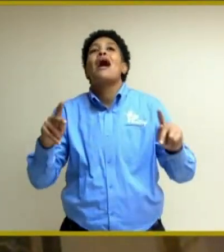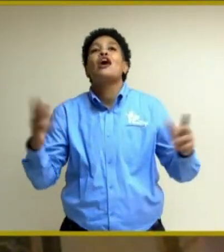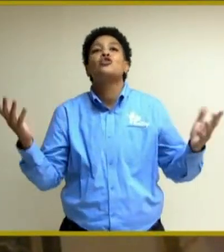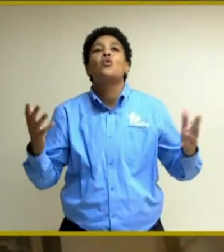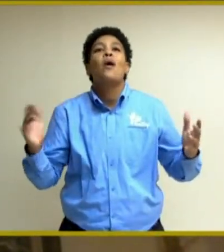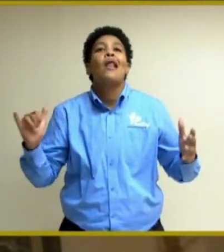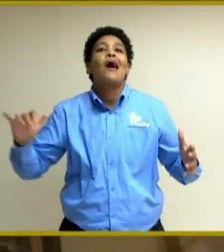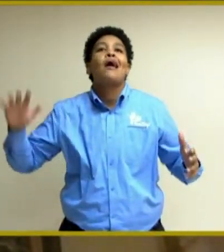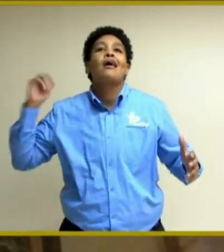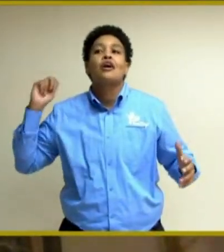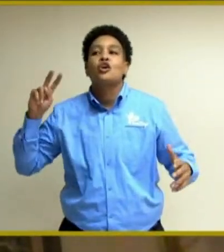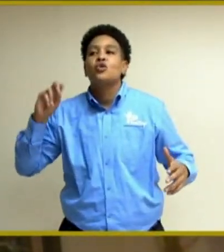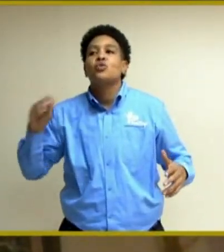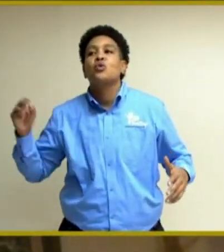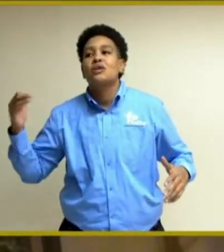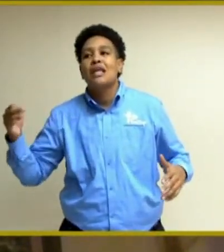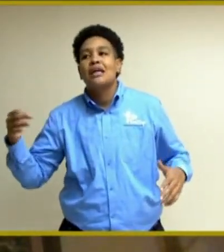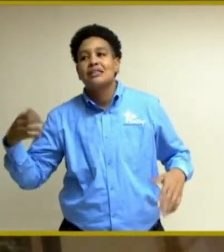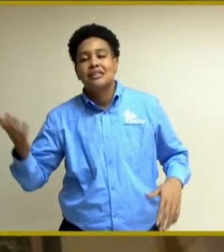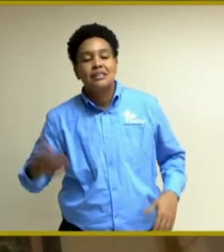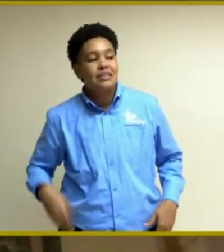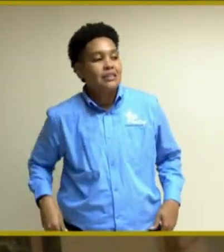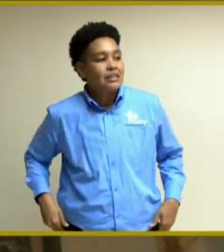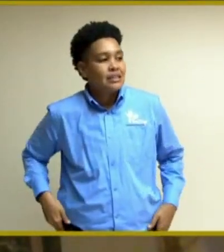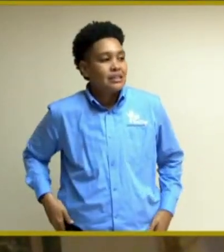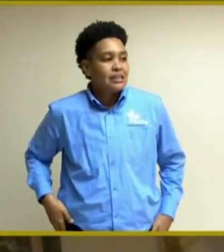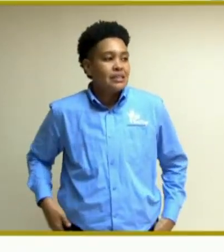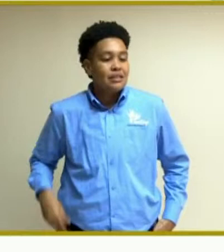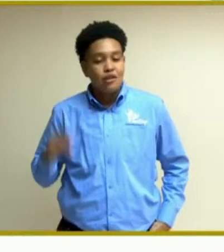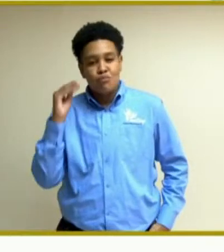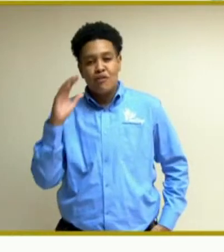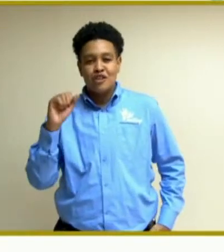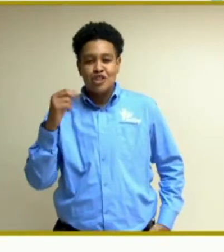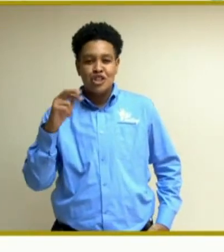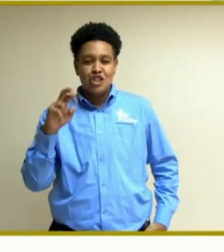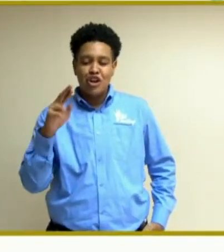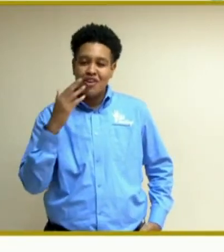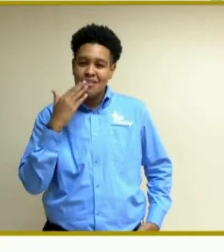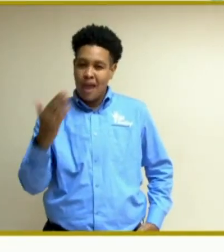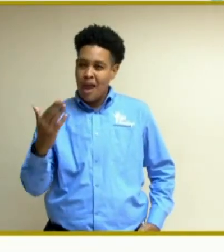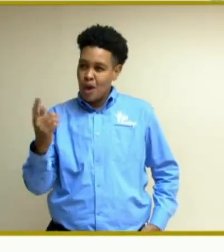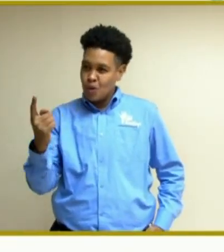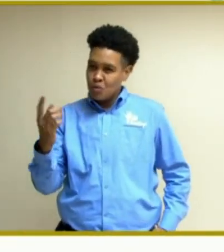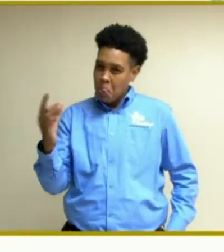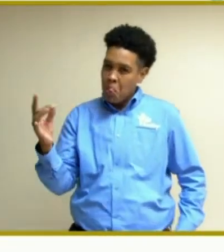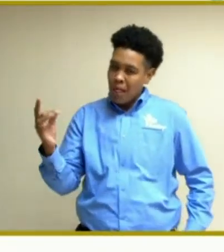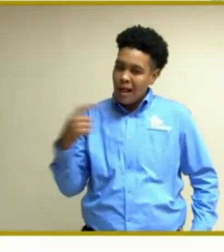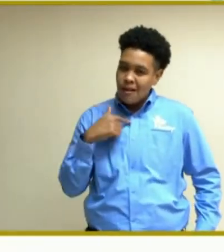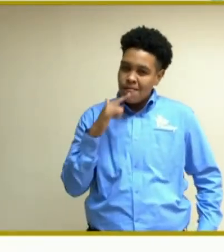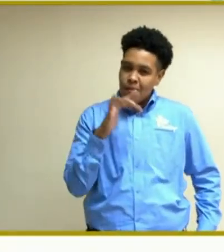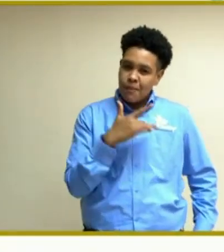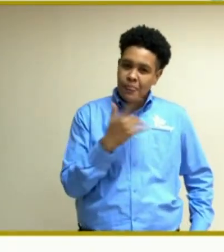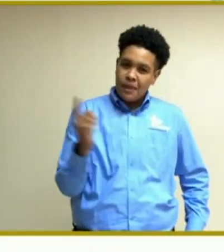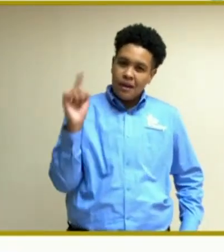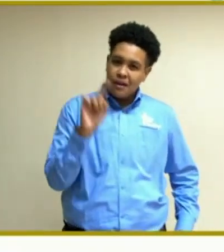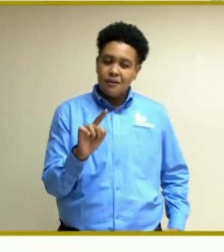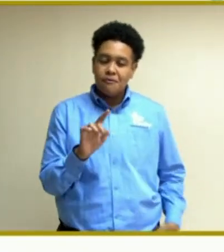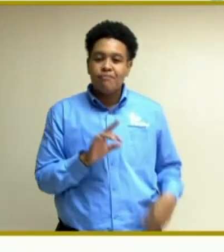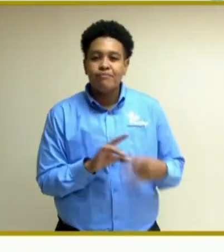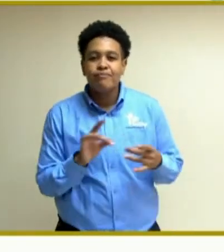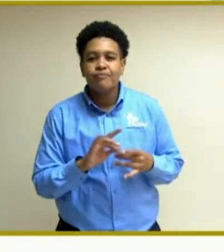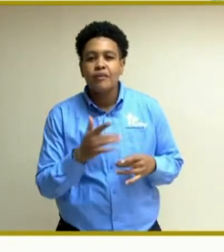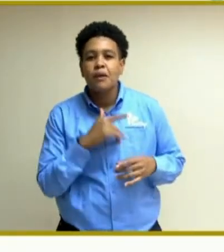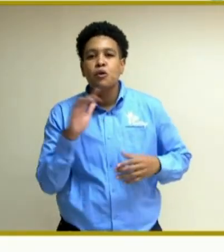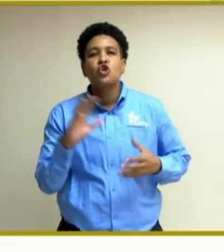what it was like in 2019. Professor Lemay, thank you very much. We really appreciate your coming on, appreciate